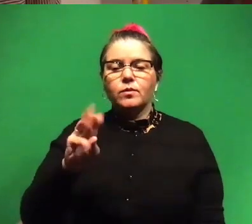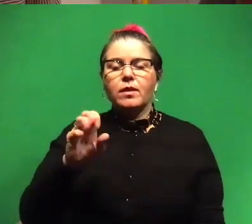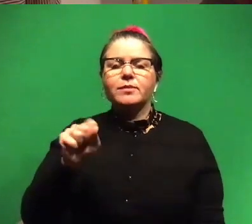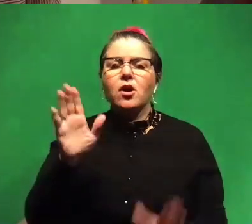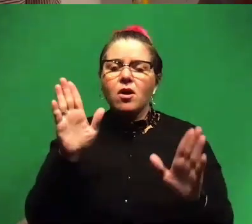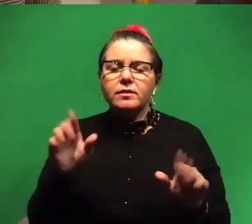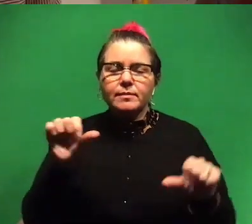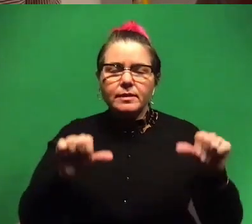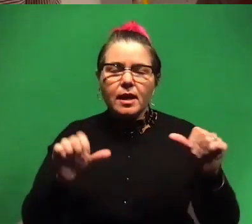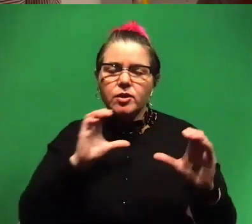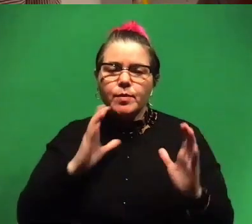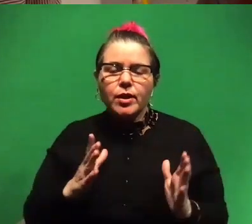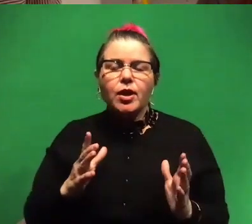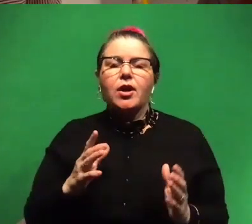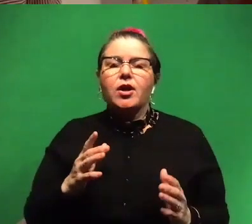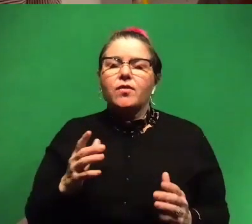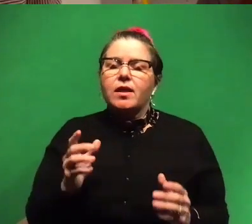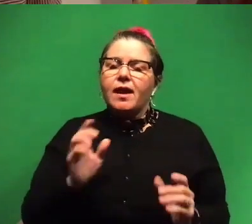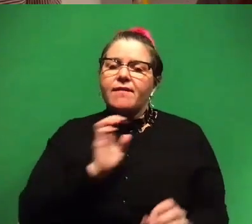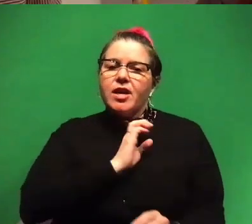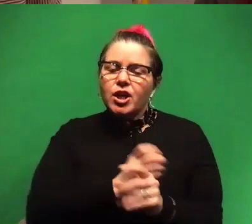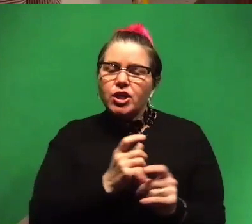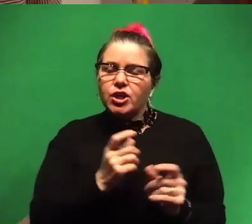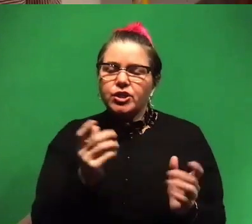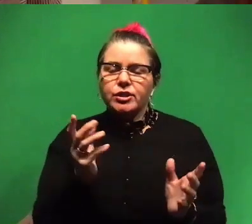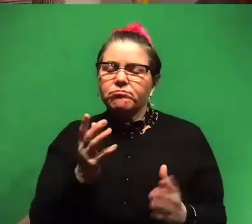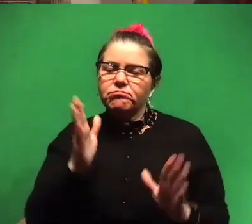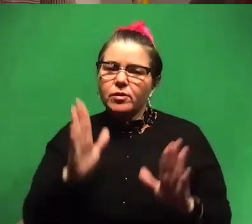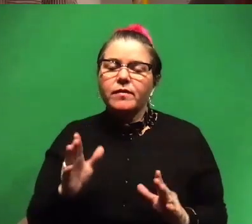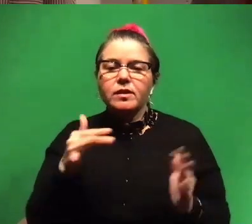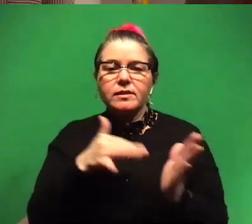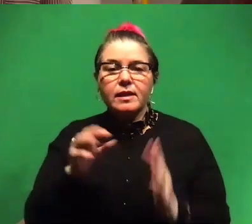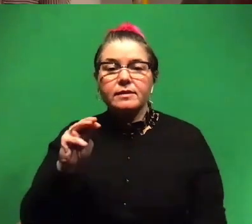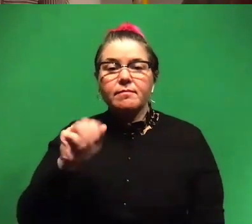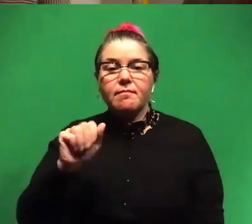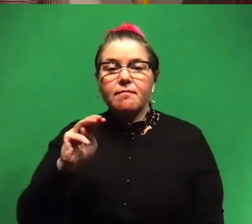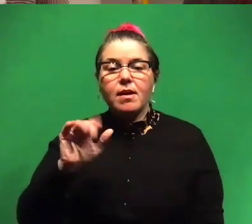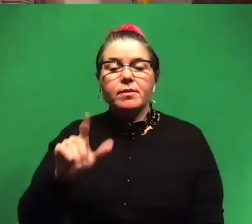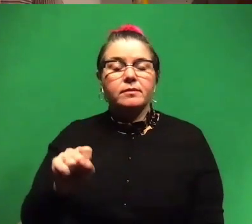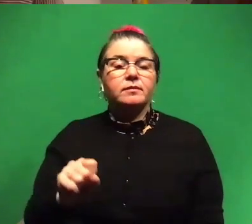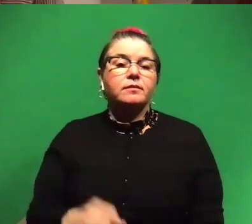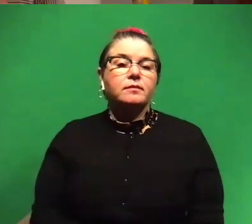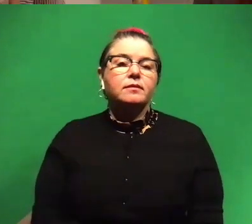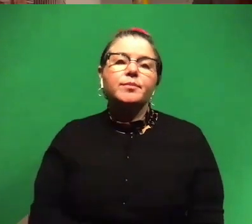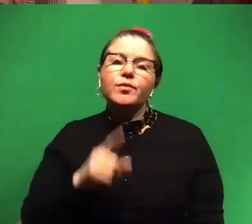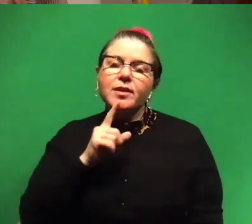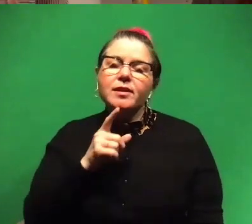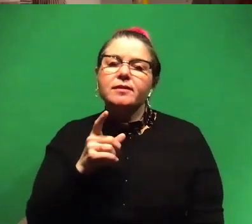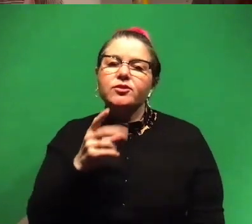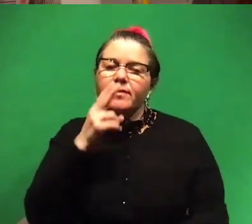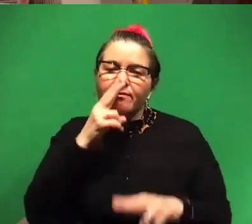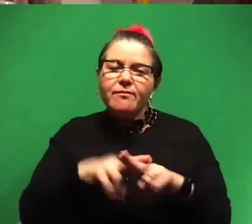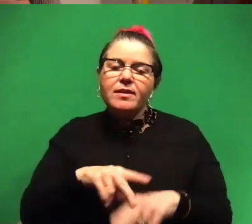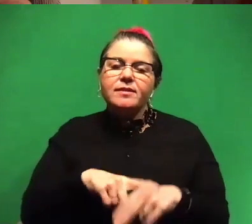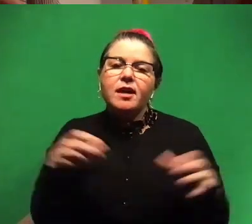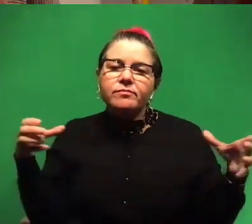science communicator, really energetic and wonderful. And he studies mammals. So, but really it's just it's a fun time for us to